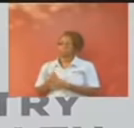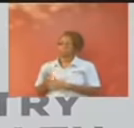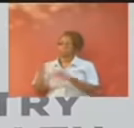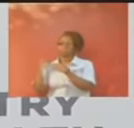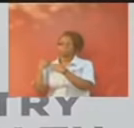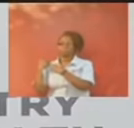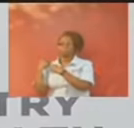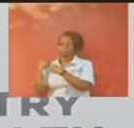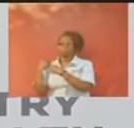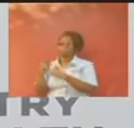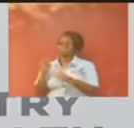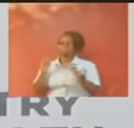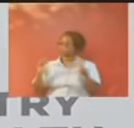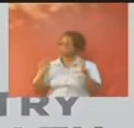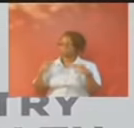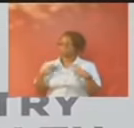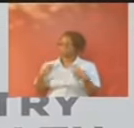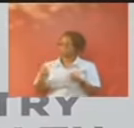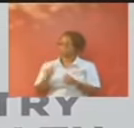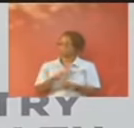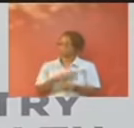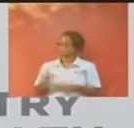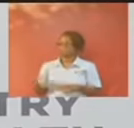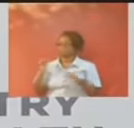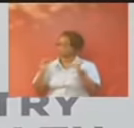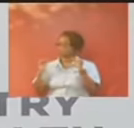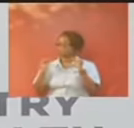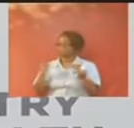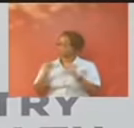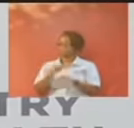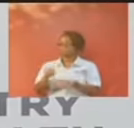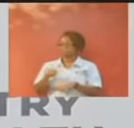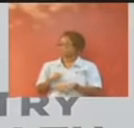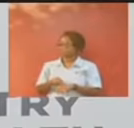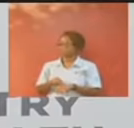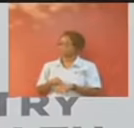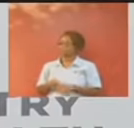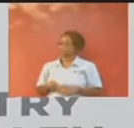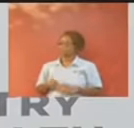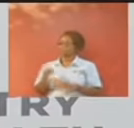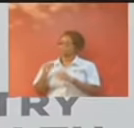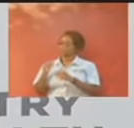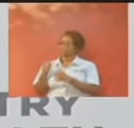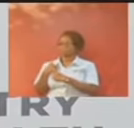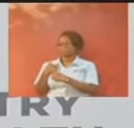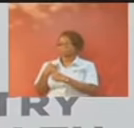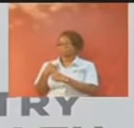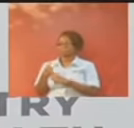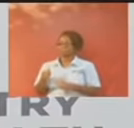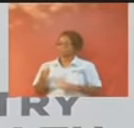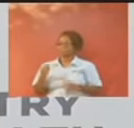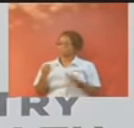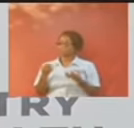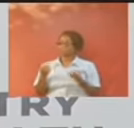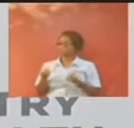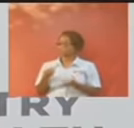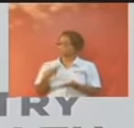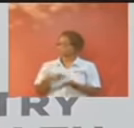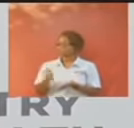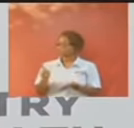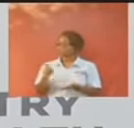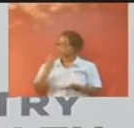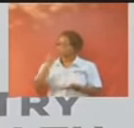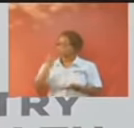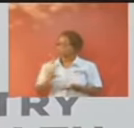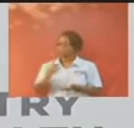Security as regards to the direct costs of running this facility and the indirect costs in terms of the Ministry of Health's